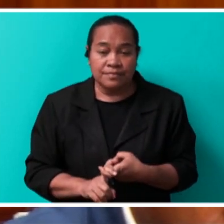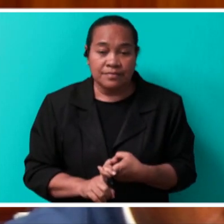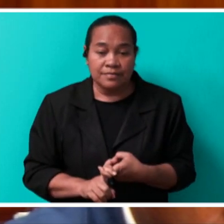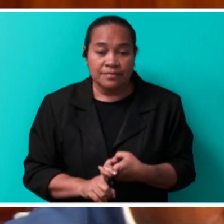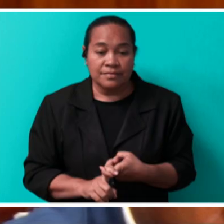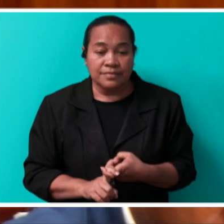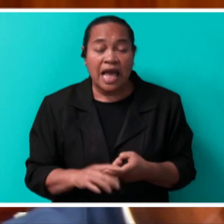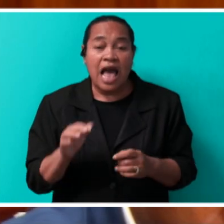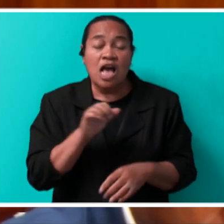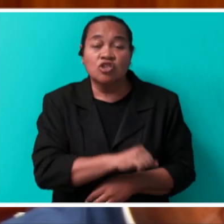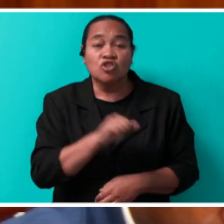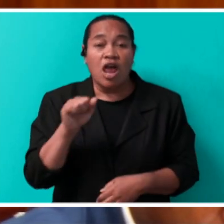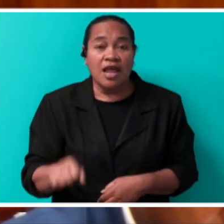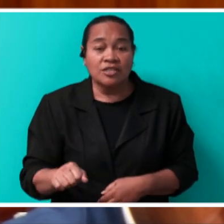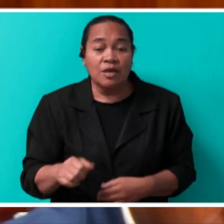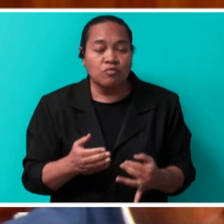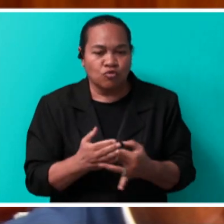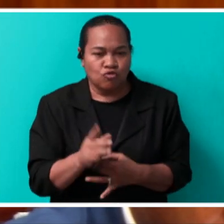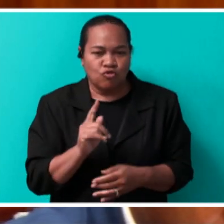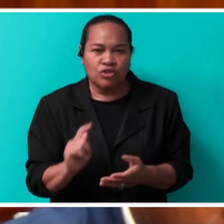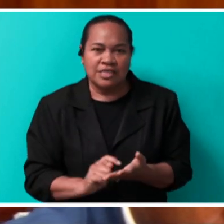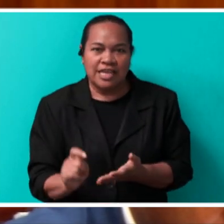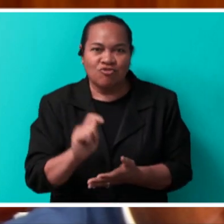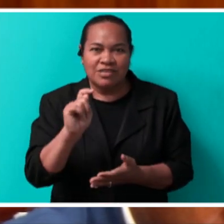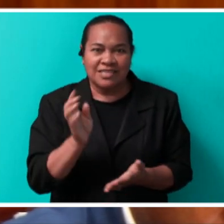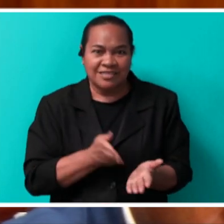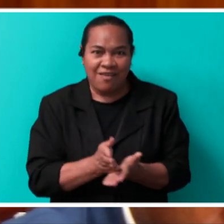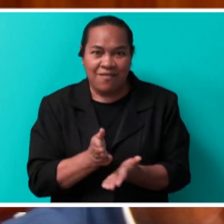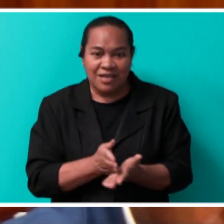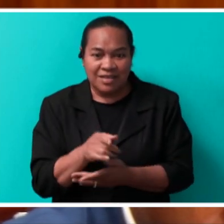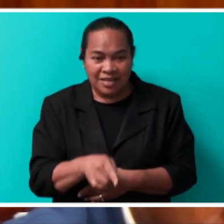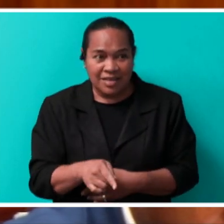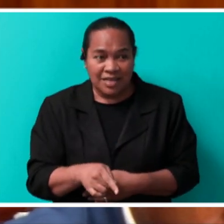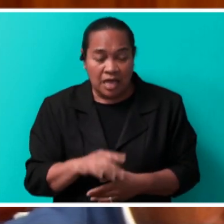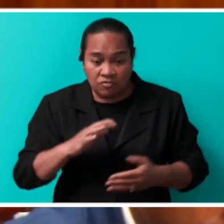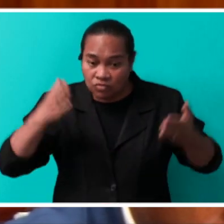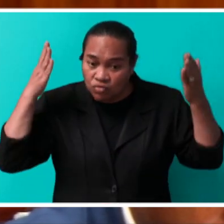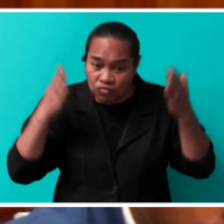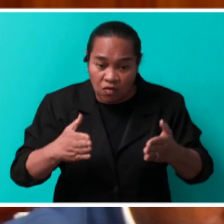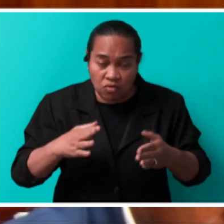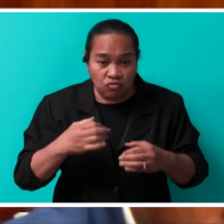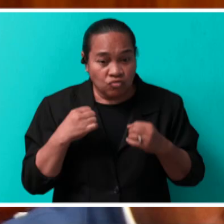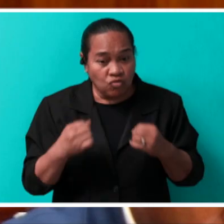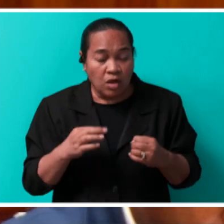the scholarship through the Tertiary Scholarship Service with a strong focus on priority